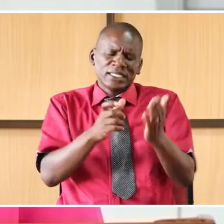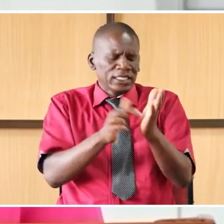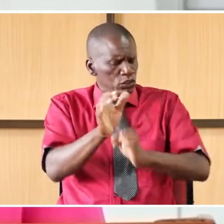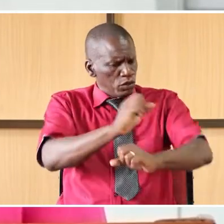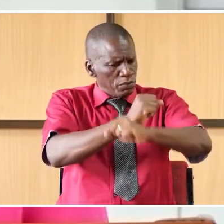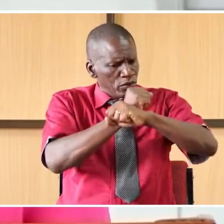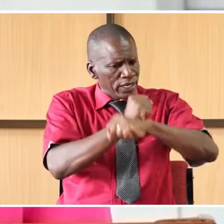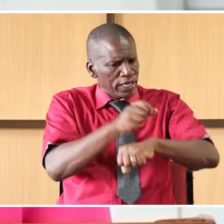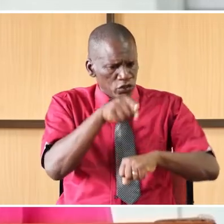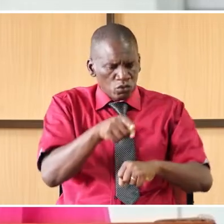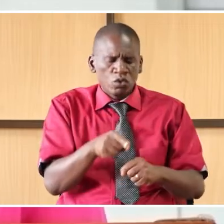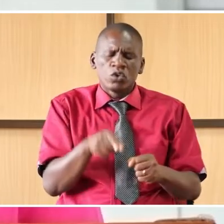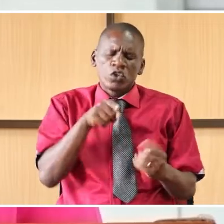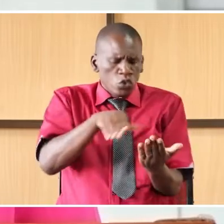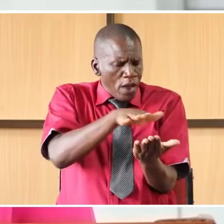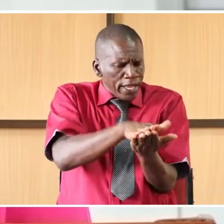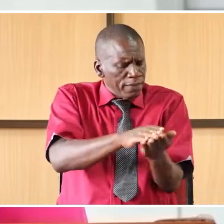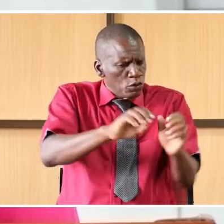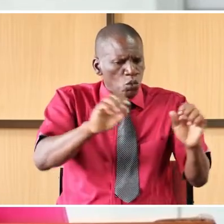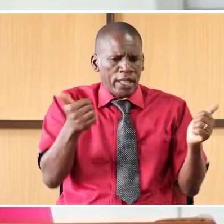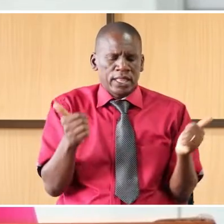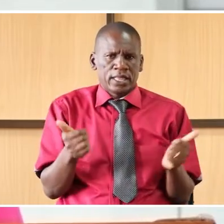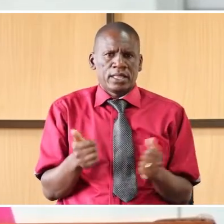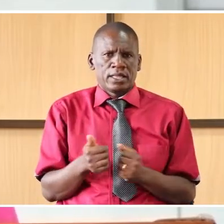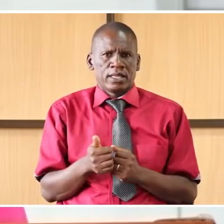guarded. You are kept well.